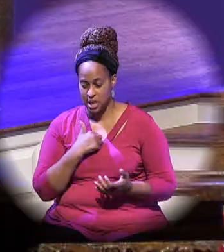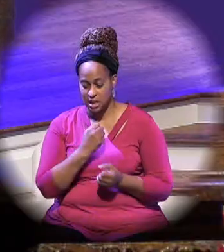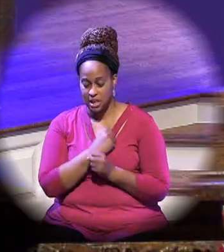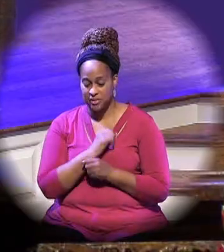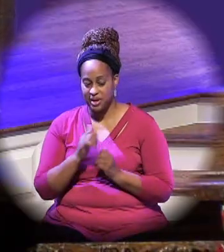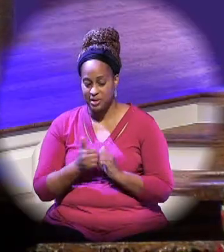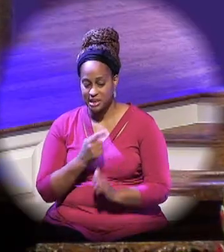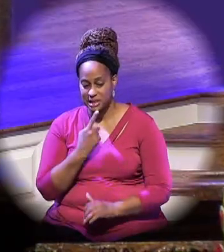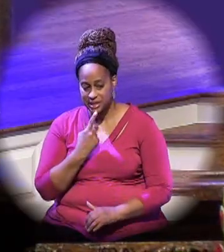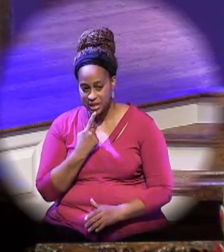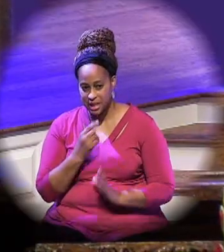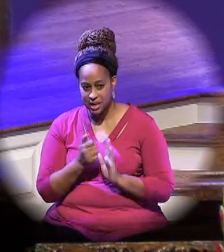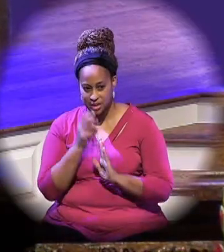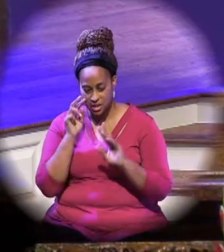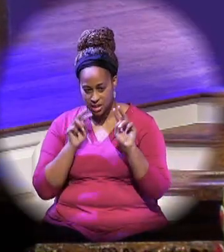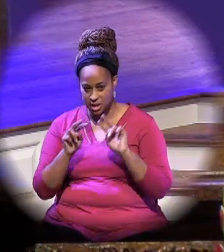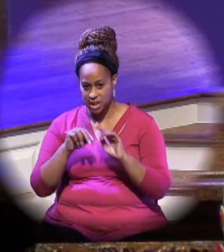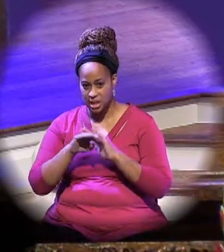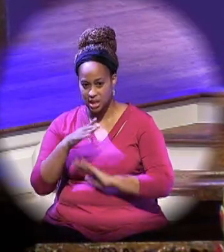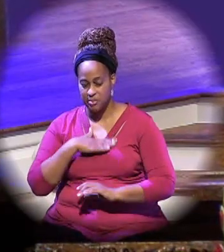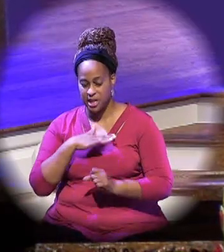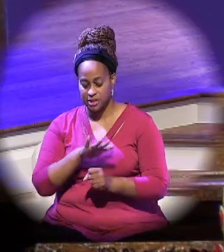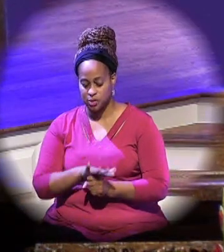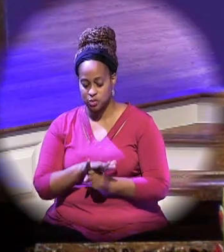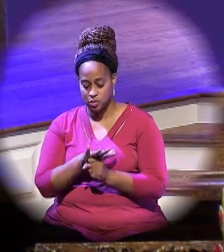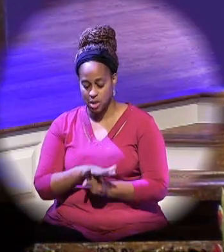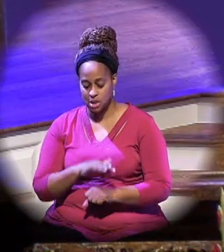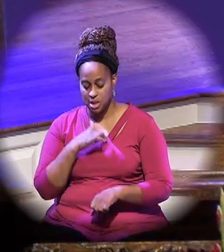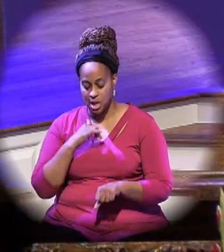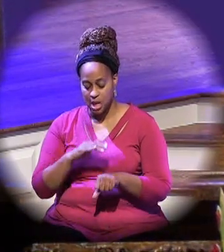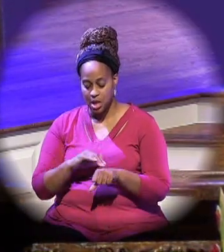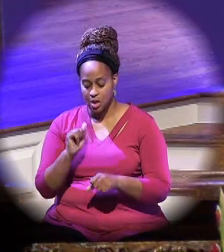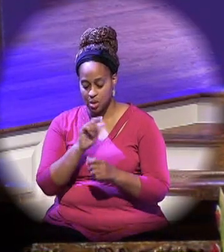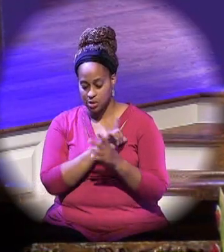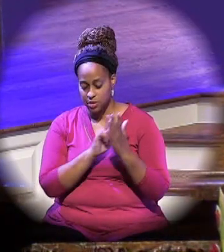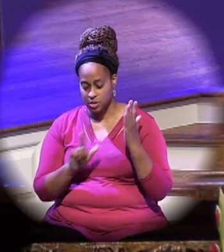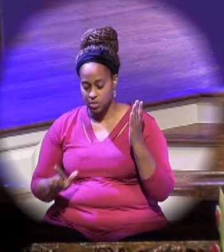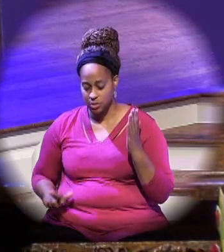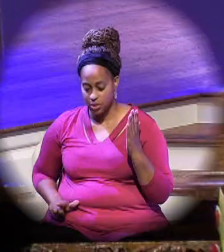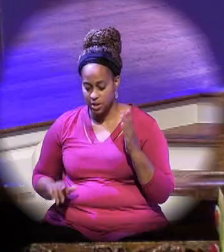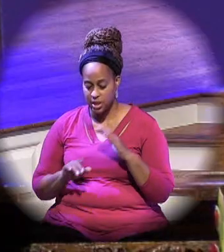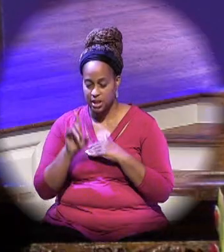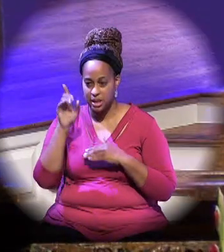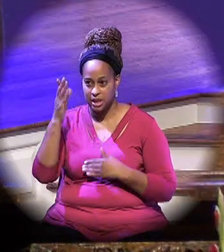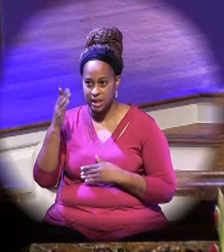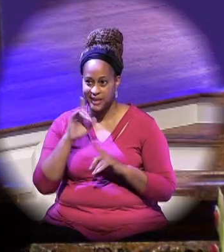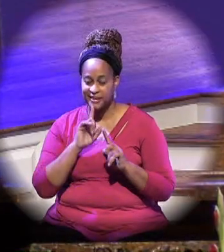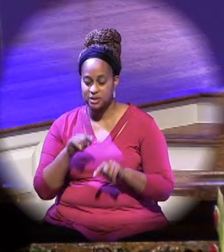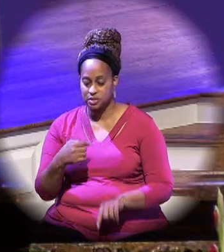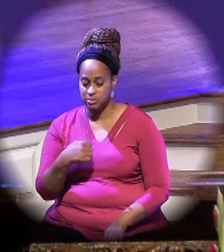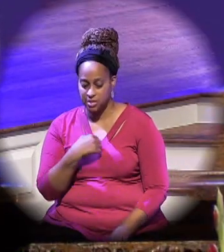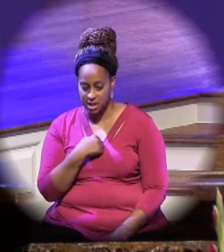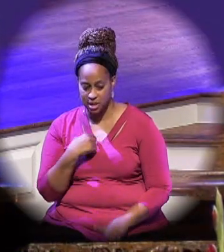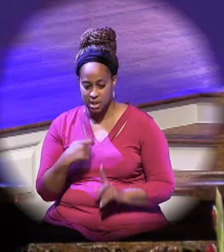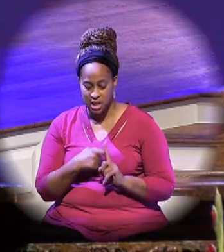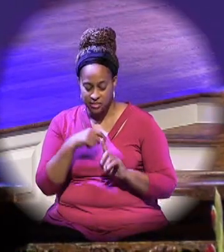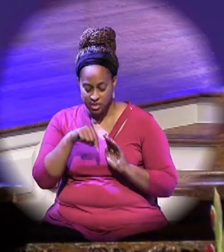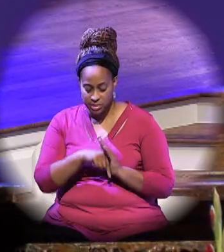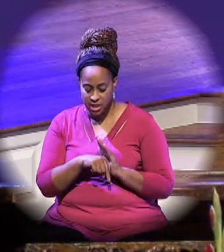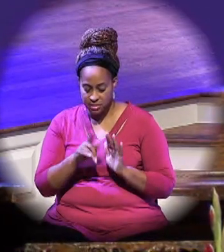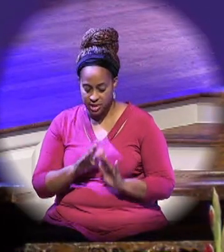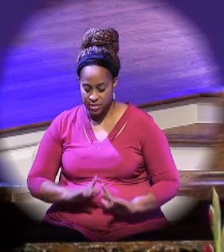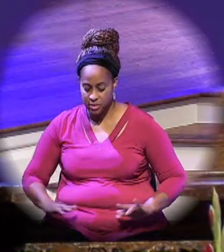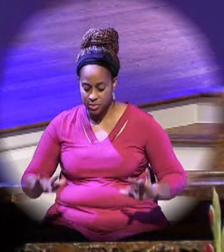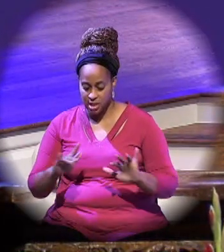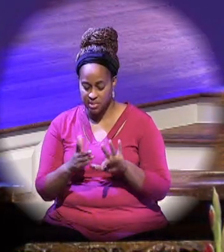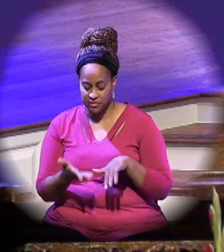says it. He says, look, in my distress, I called to the Lord and he answered me. From deep in the realm of the